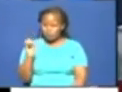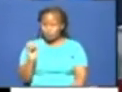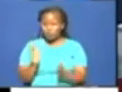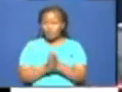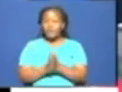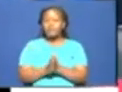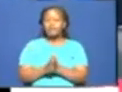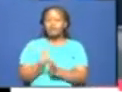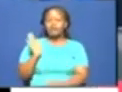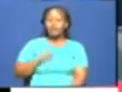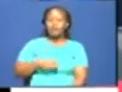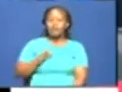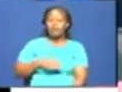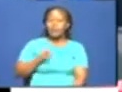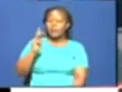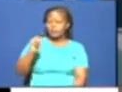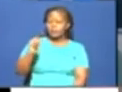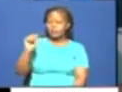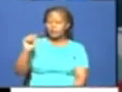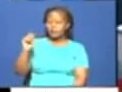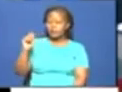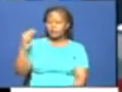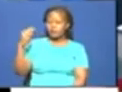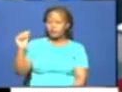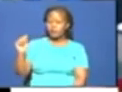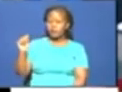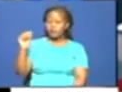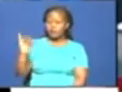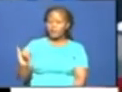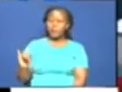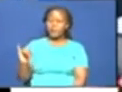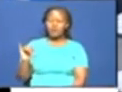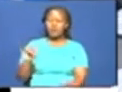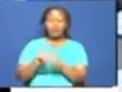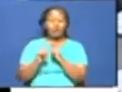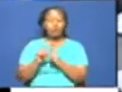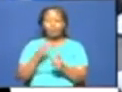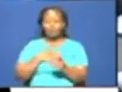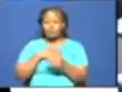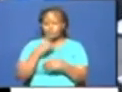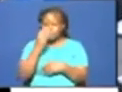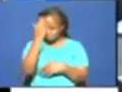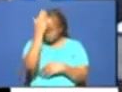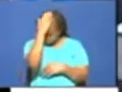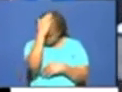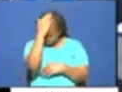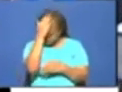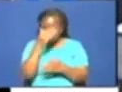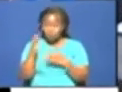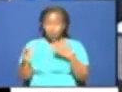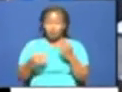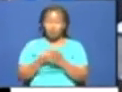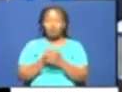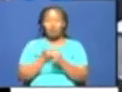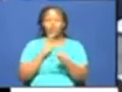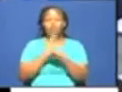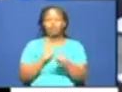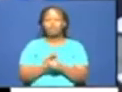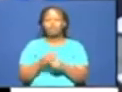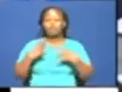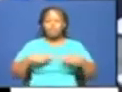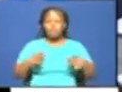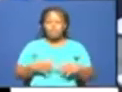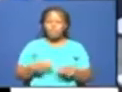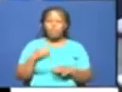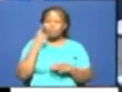Maathai. I also pay homage to all the audacious martyrs who, for the